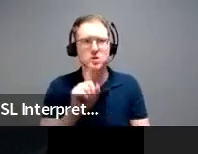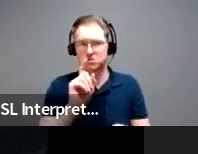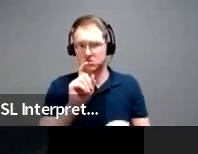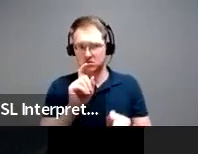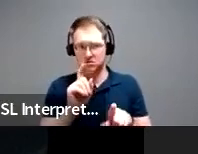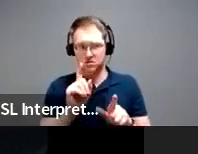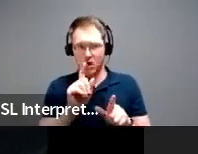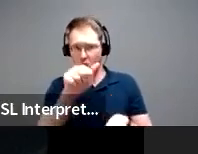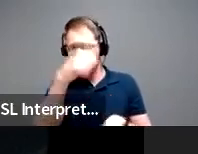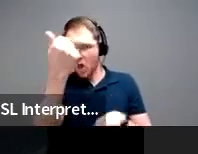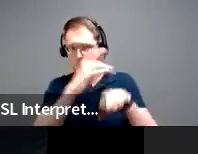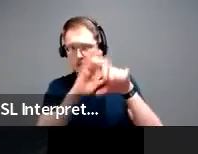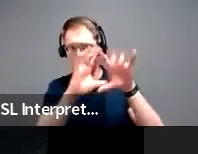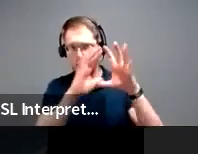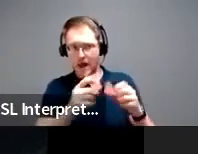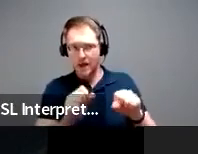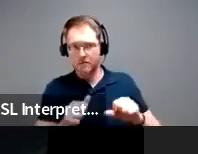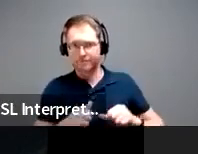habitable planet or not.